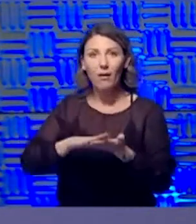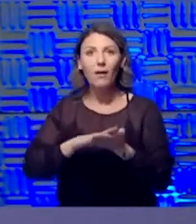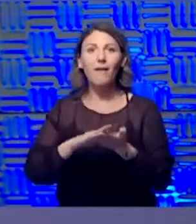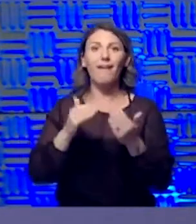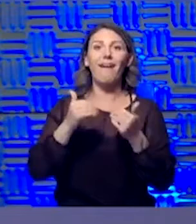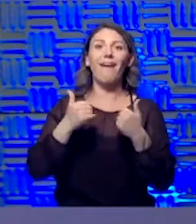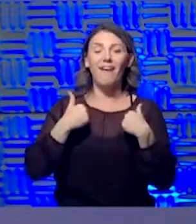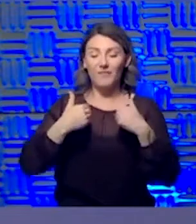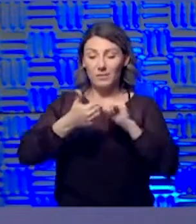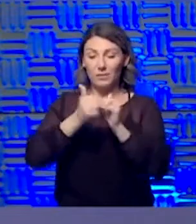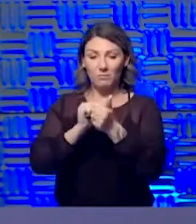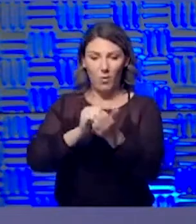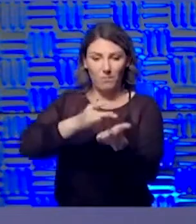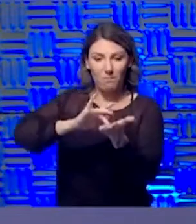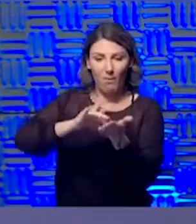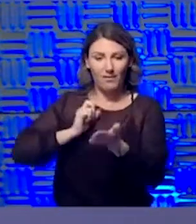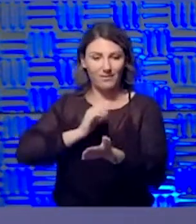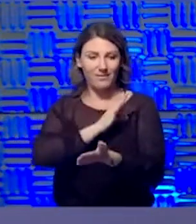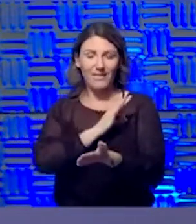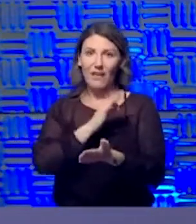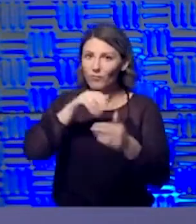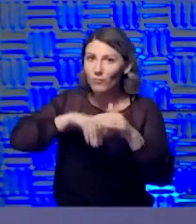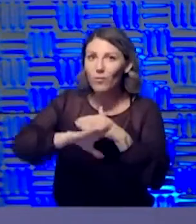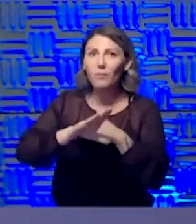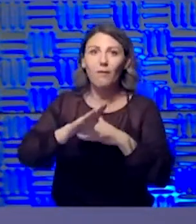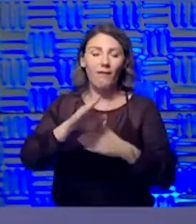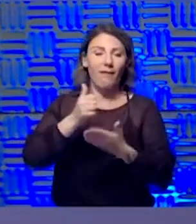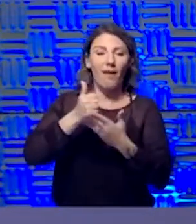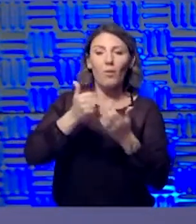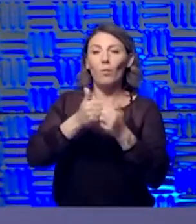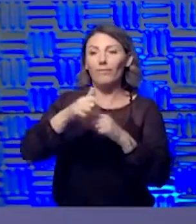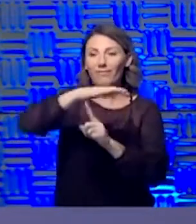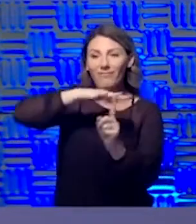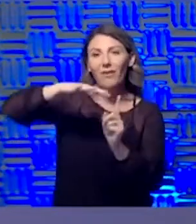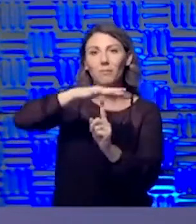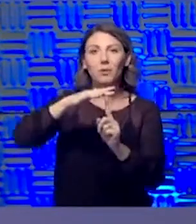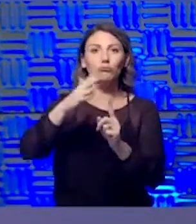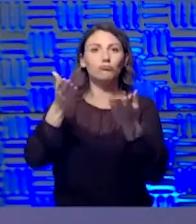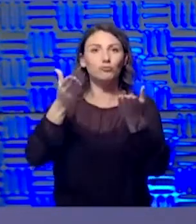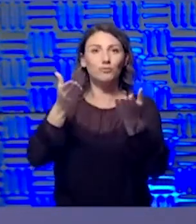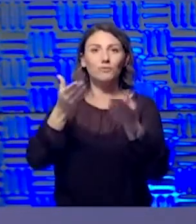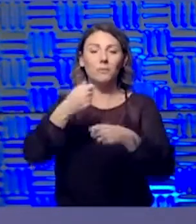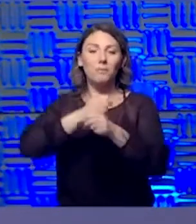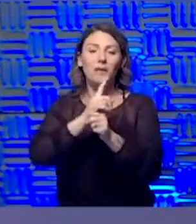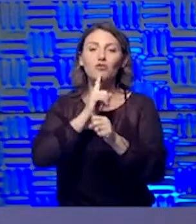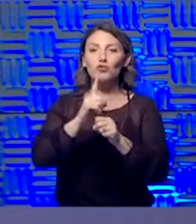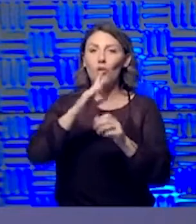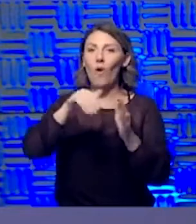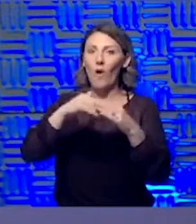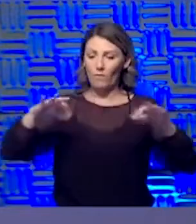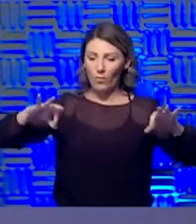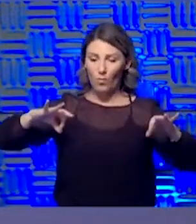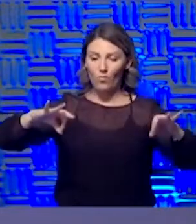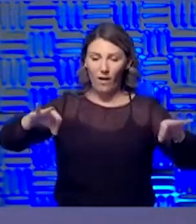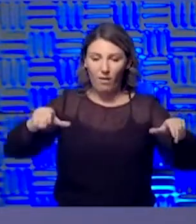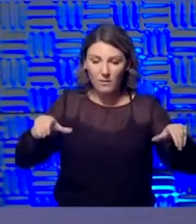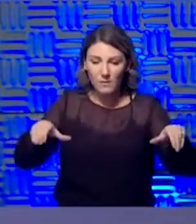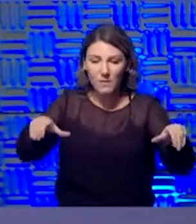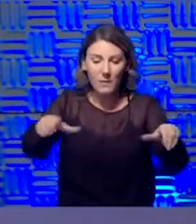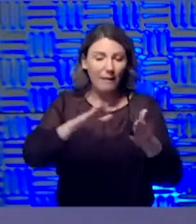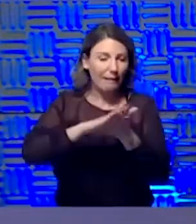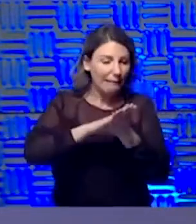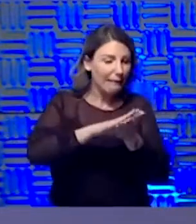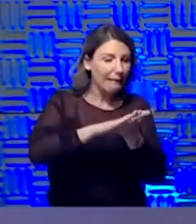medicine staff who are coming in and helping in our environmental service department, making sure that the handrails are clean and that we've got the